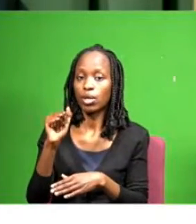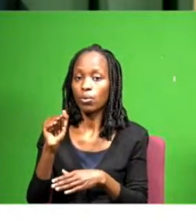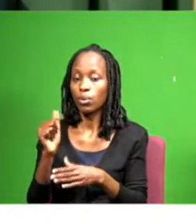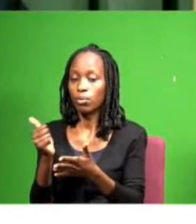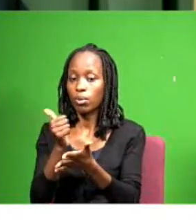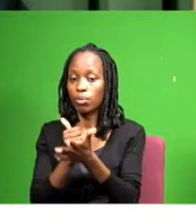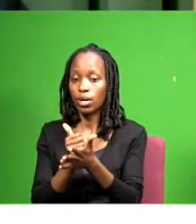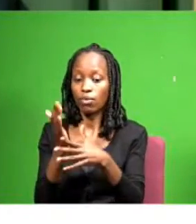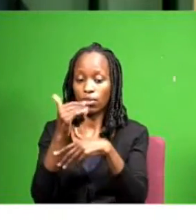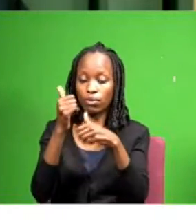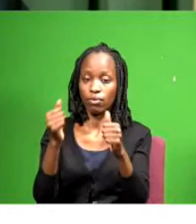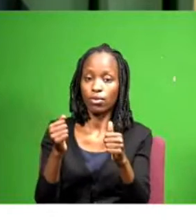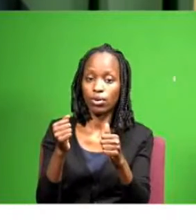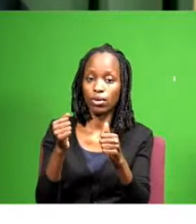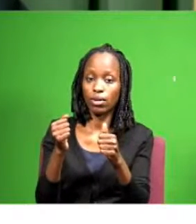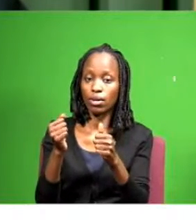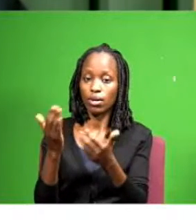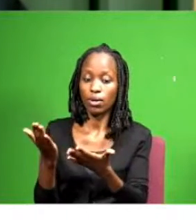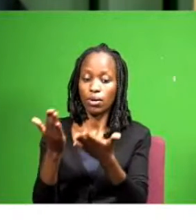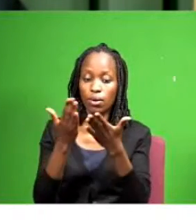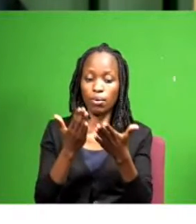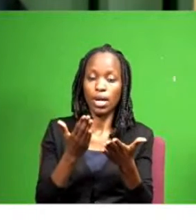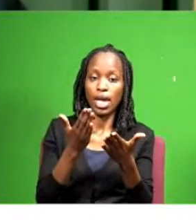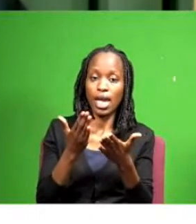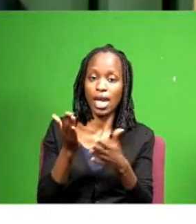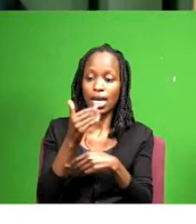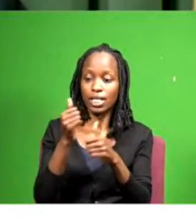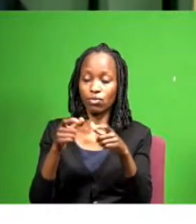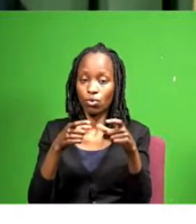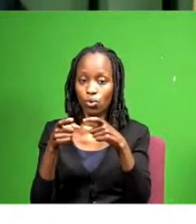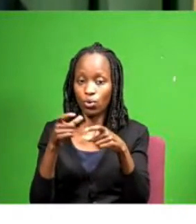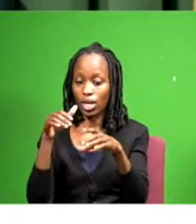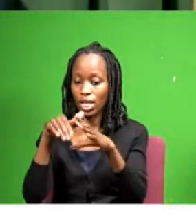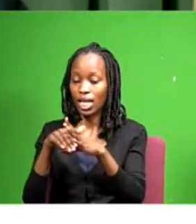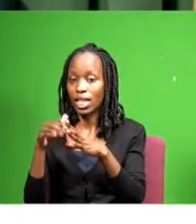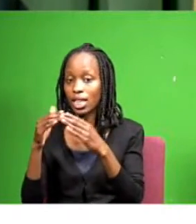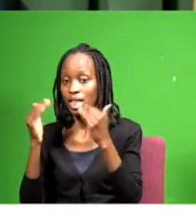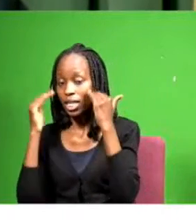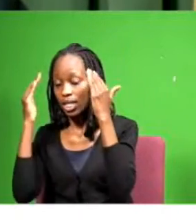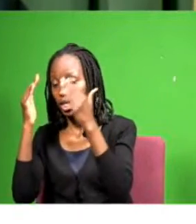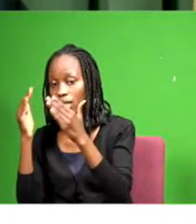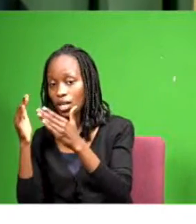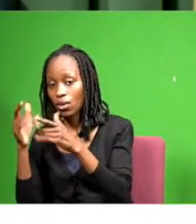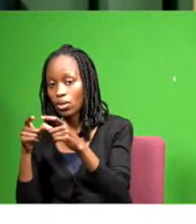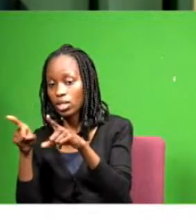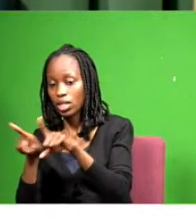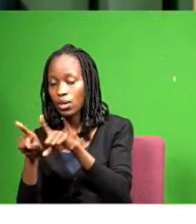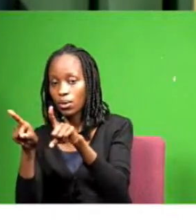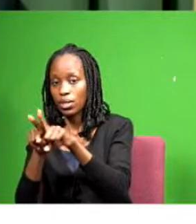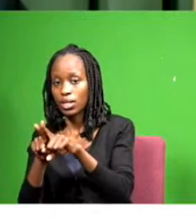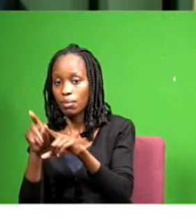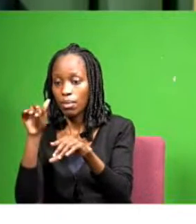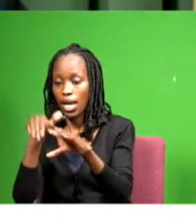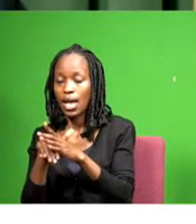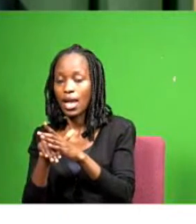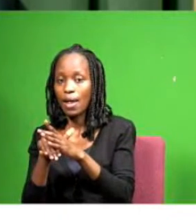of the President entrenches executive control in the Judicial Service Commission and by extension in the